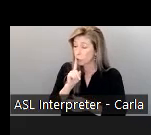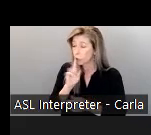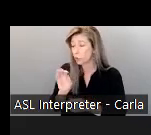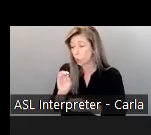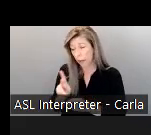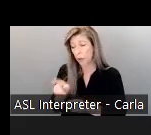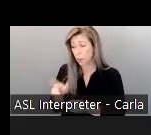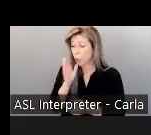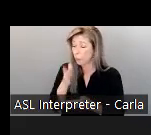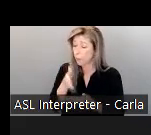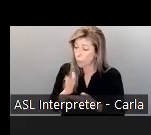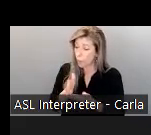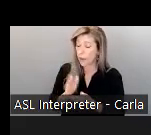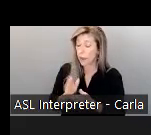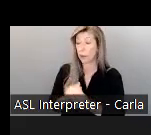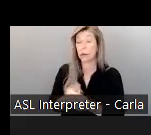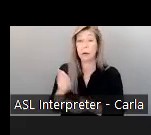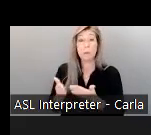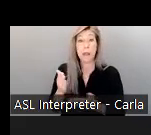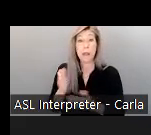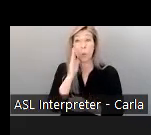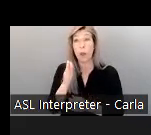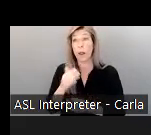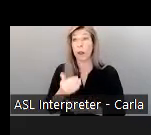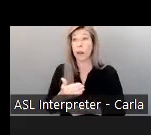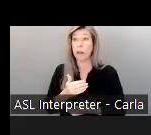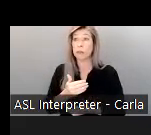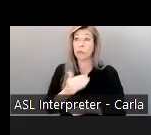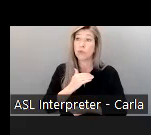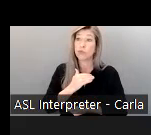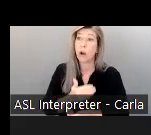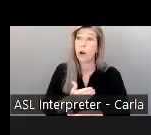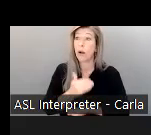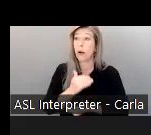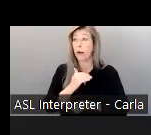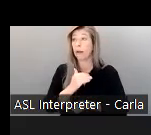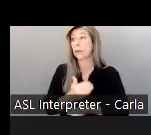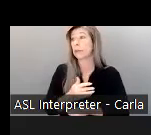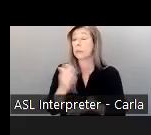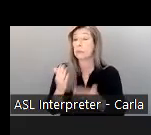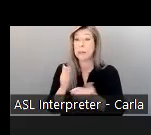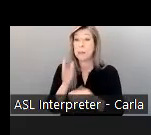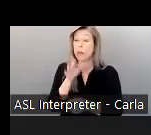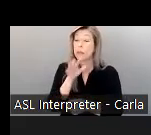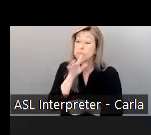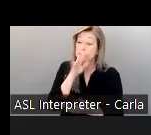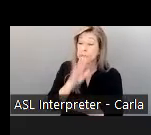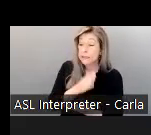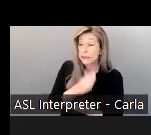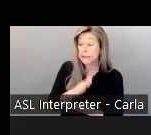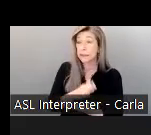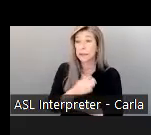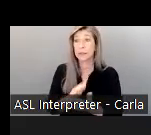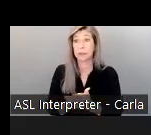And they might rock her or they might sing to her. Well, guess what? These are all the things that we